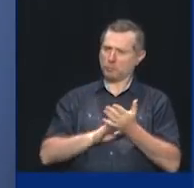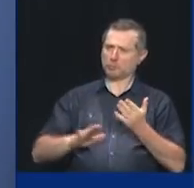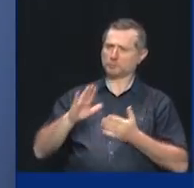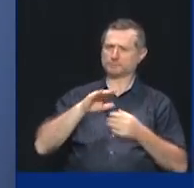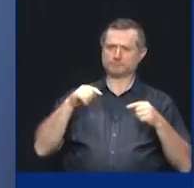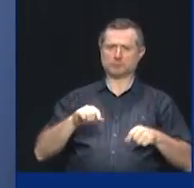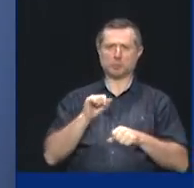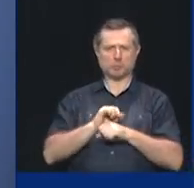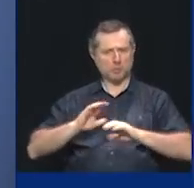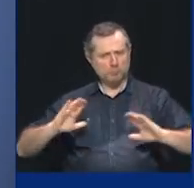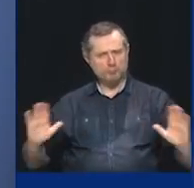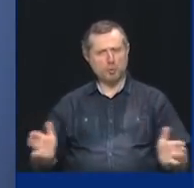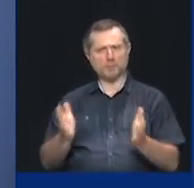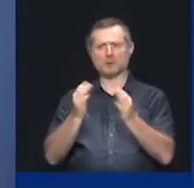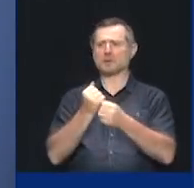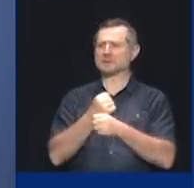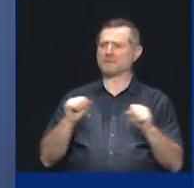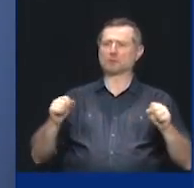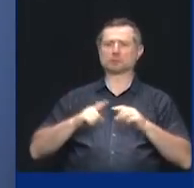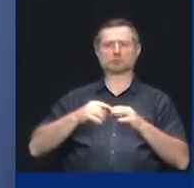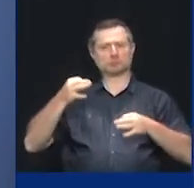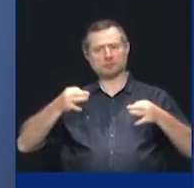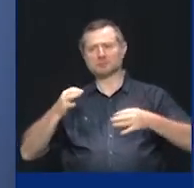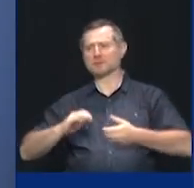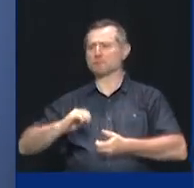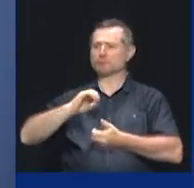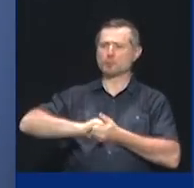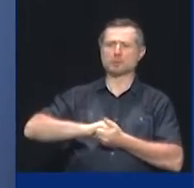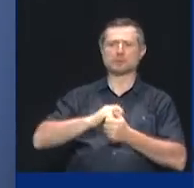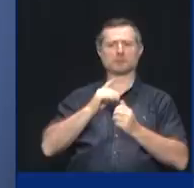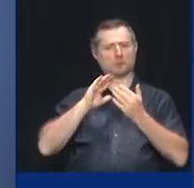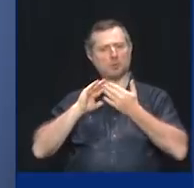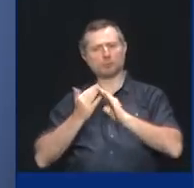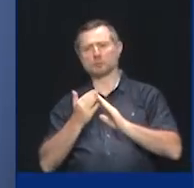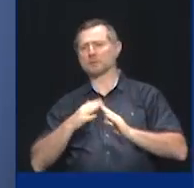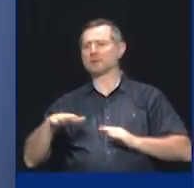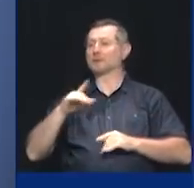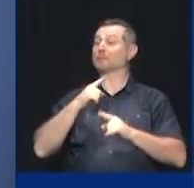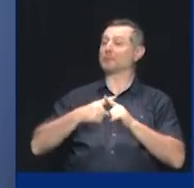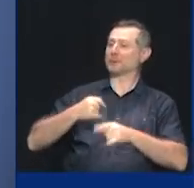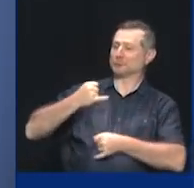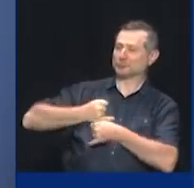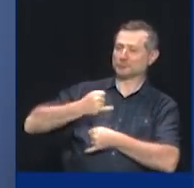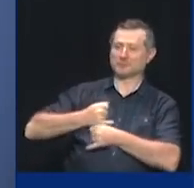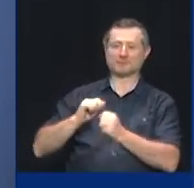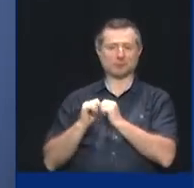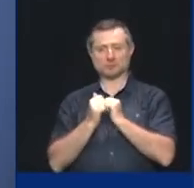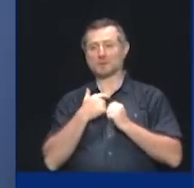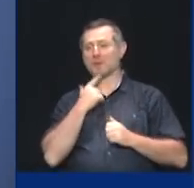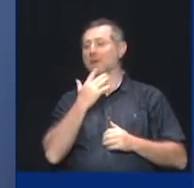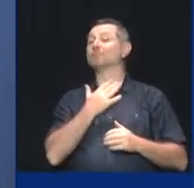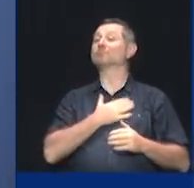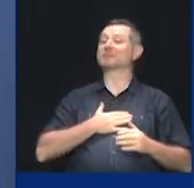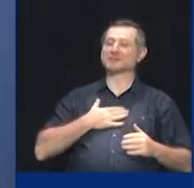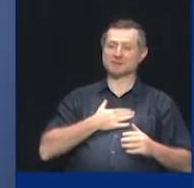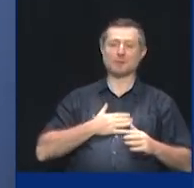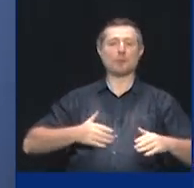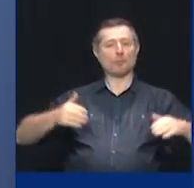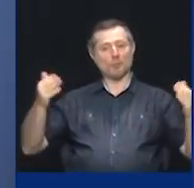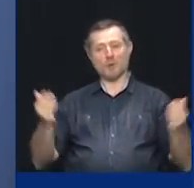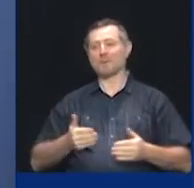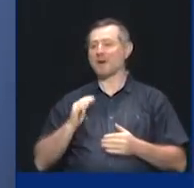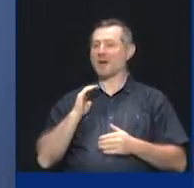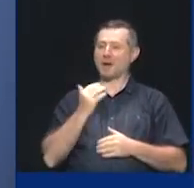and peace in partnerships with the communities and institutions they serve. Please join me in welcoming our